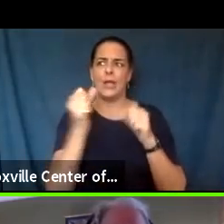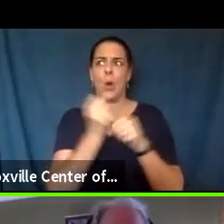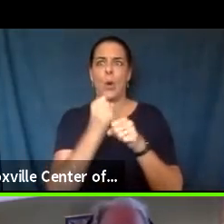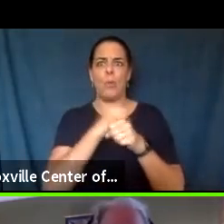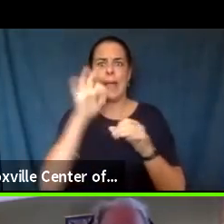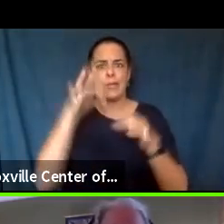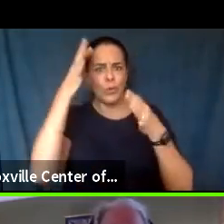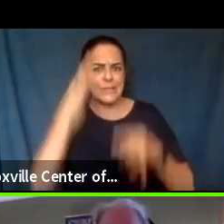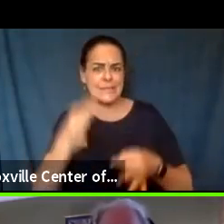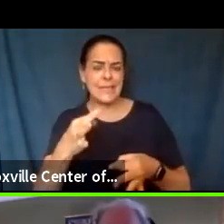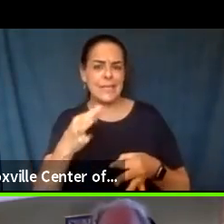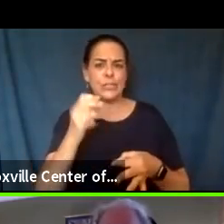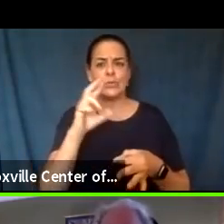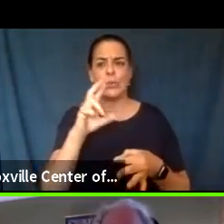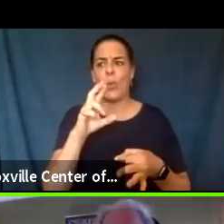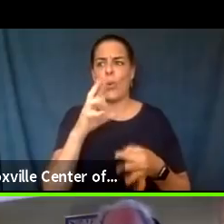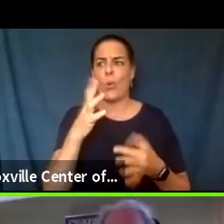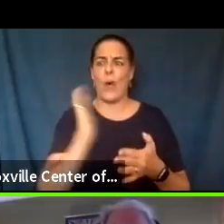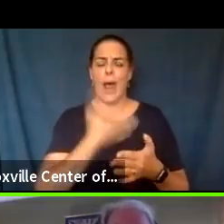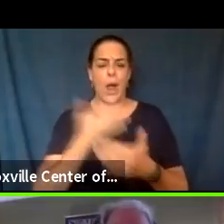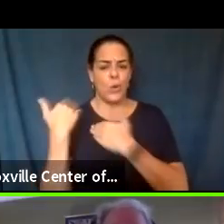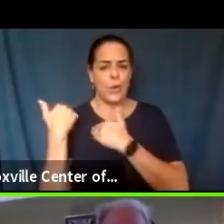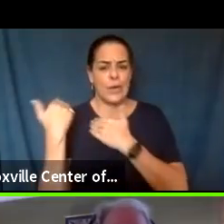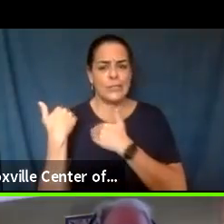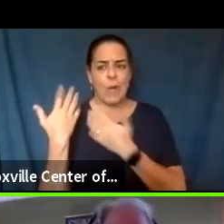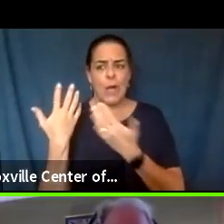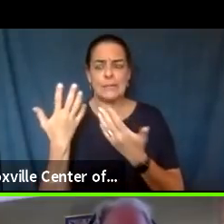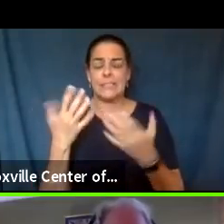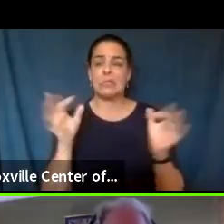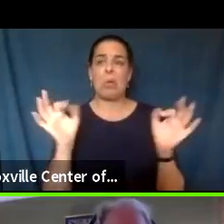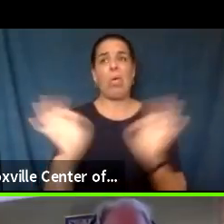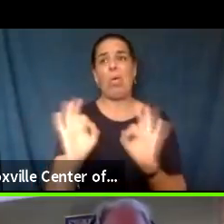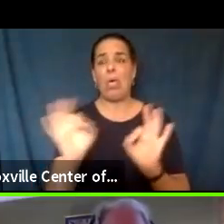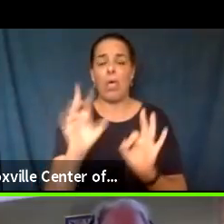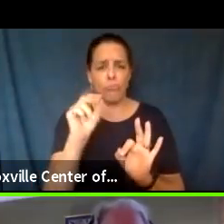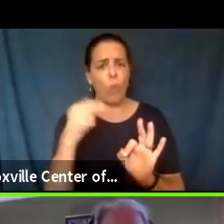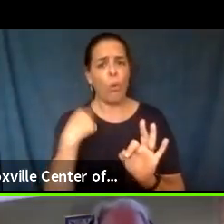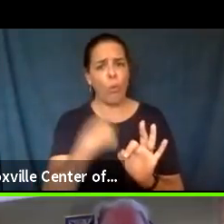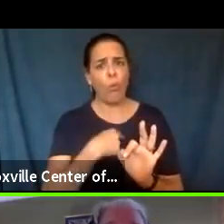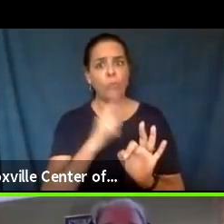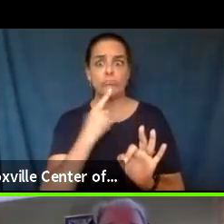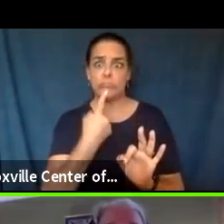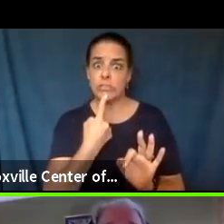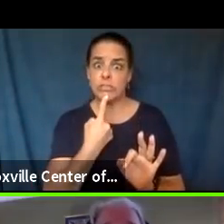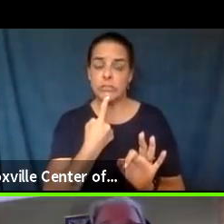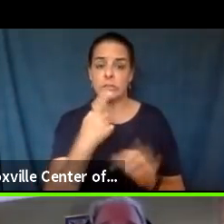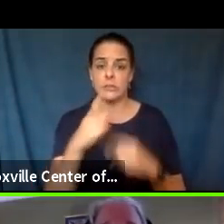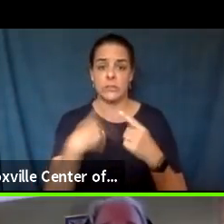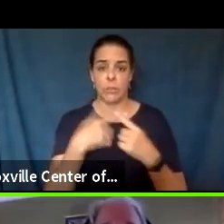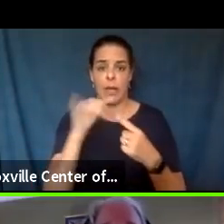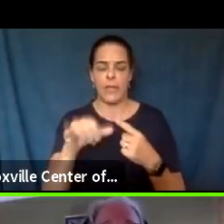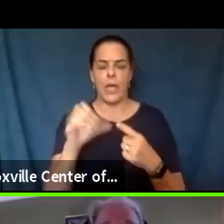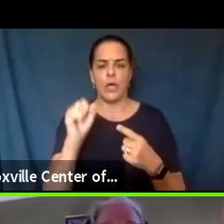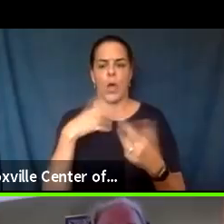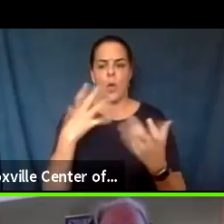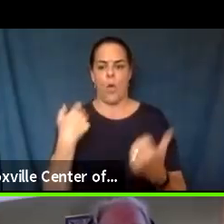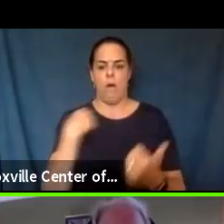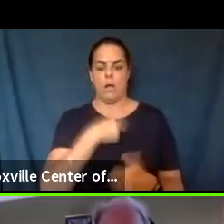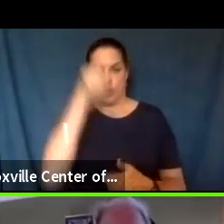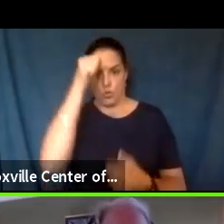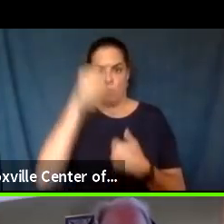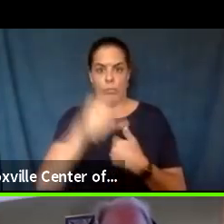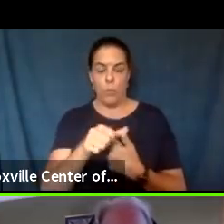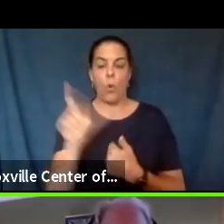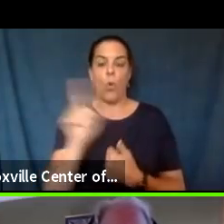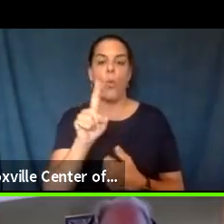our responsibilities that are tasked to us lightly. So I just want to remind us where this all came from. It's